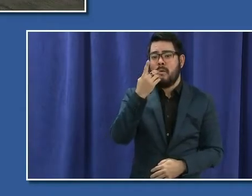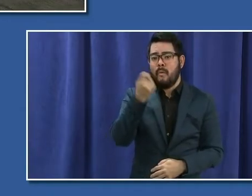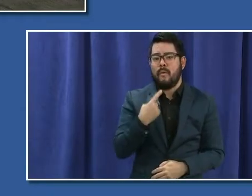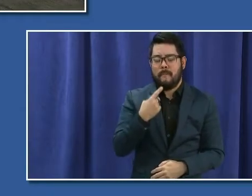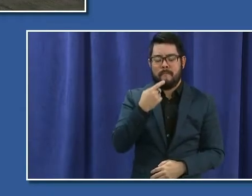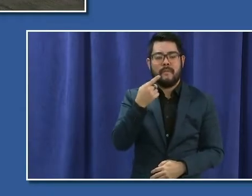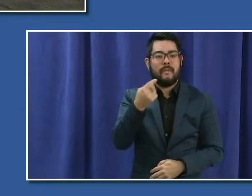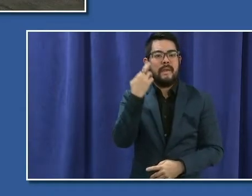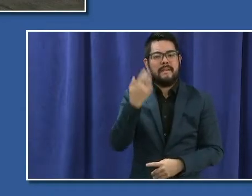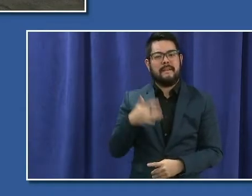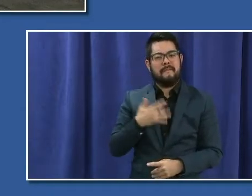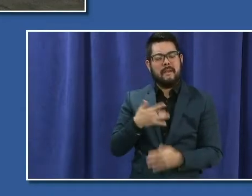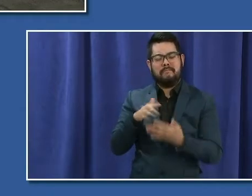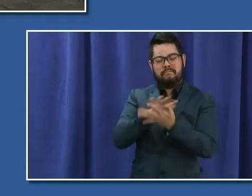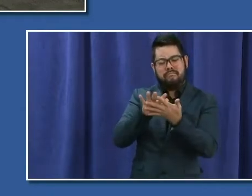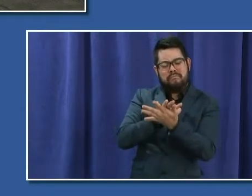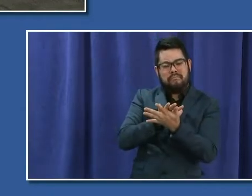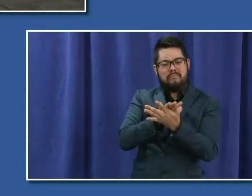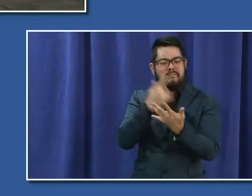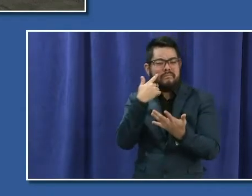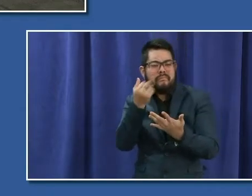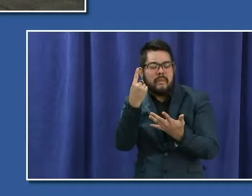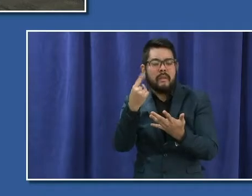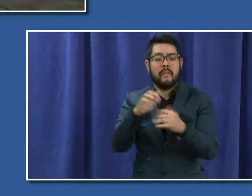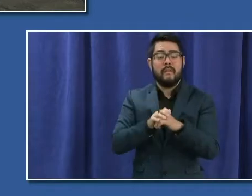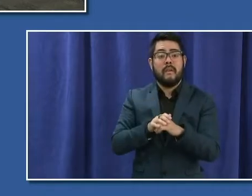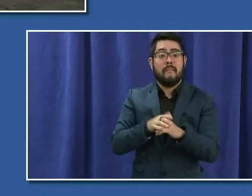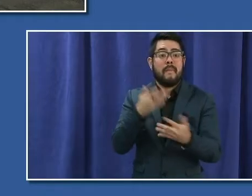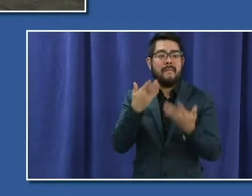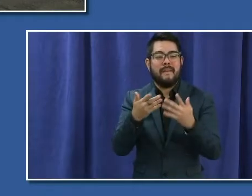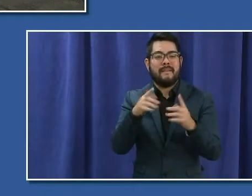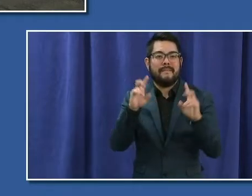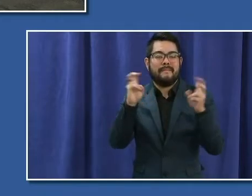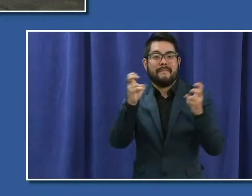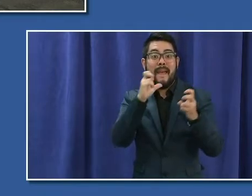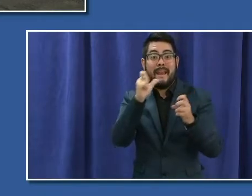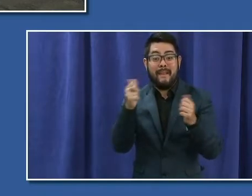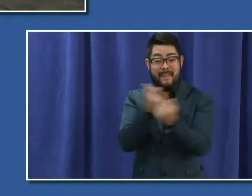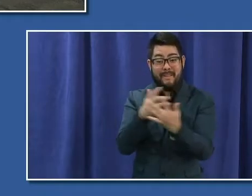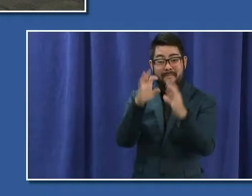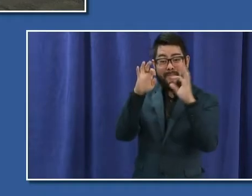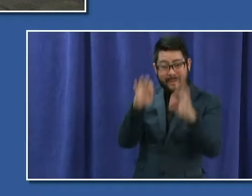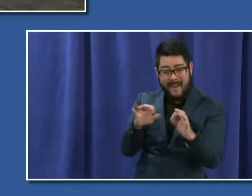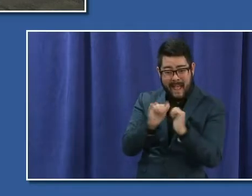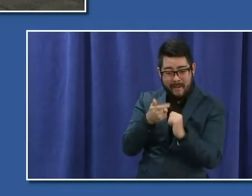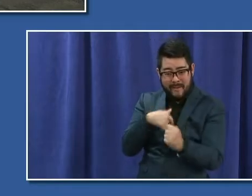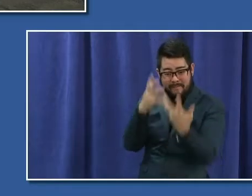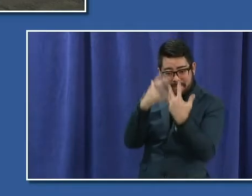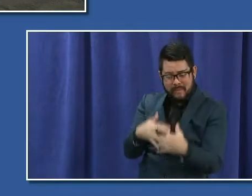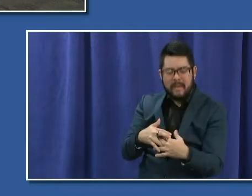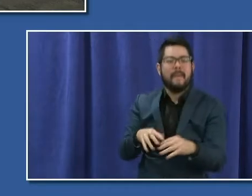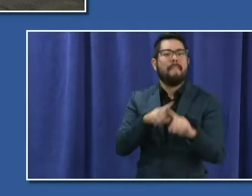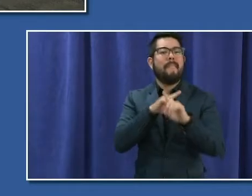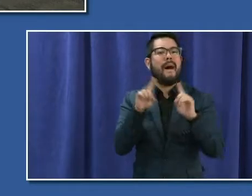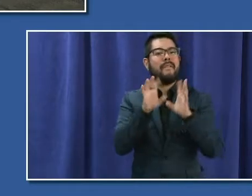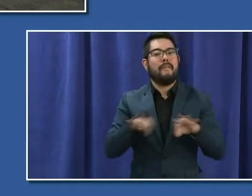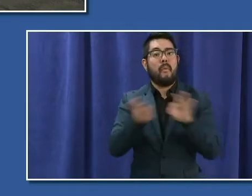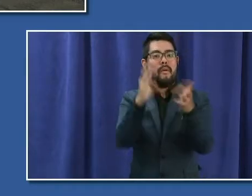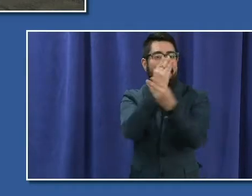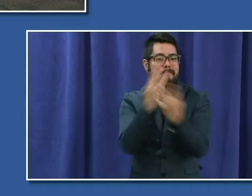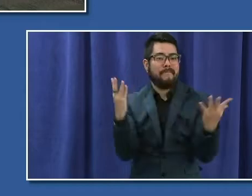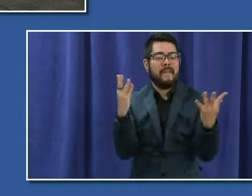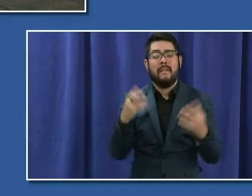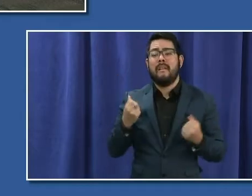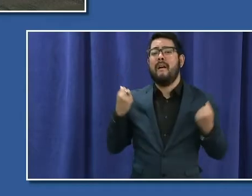feel opaque and you don't know what the special sauce that produces a project. Right. But it's important that folks know there's a ton of thinking